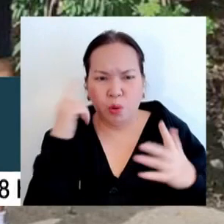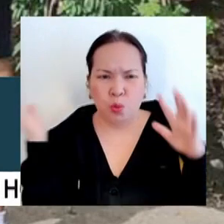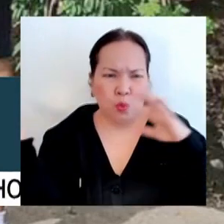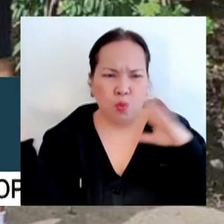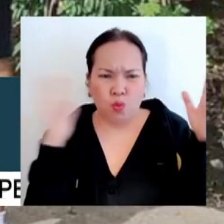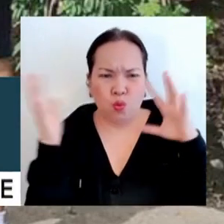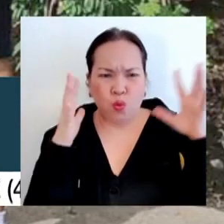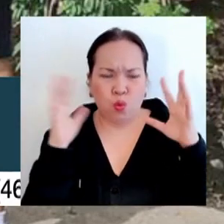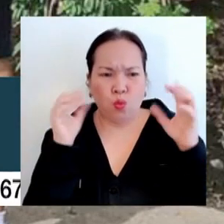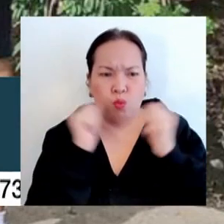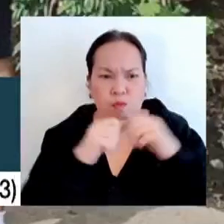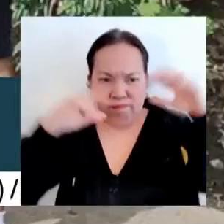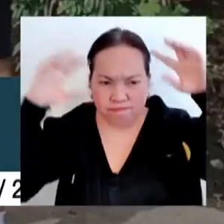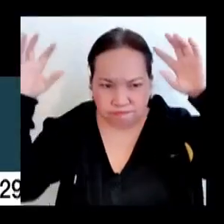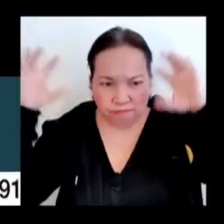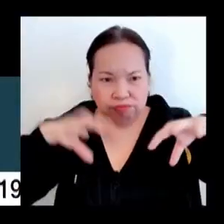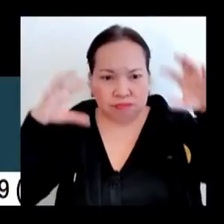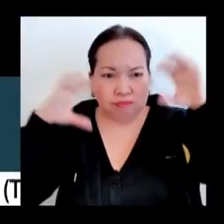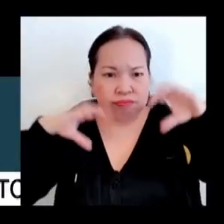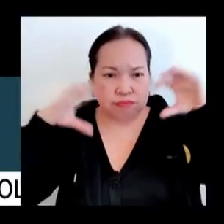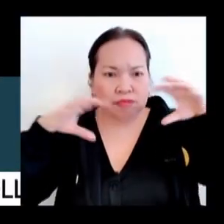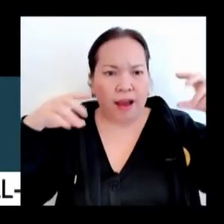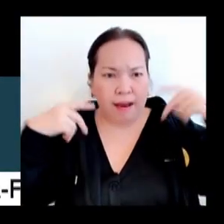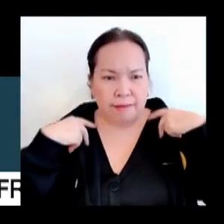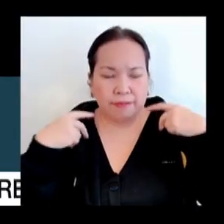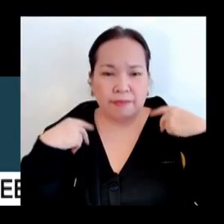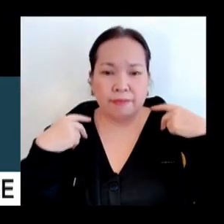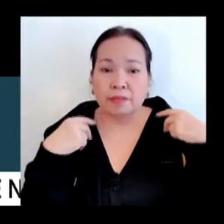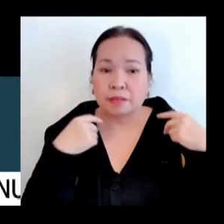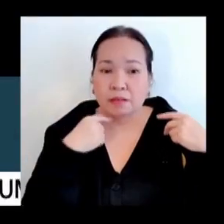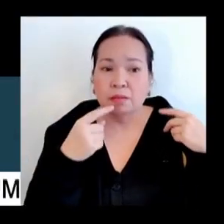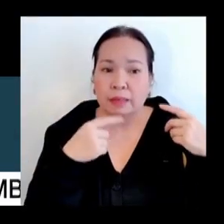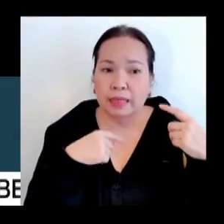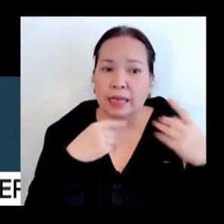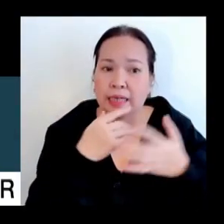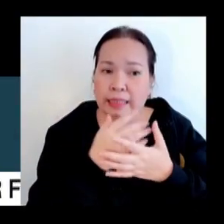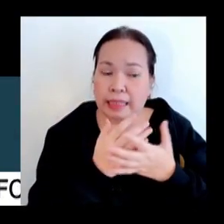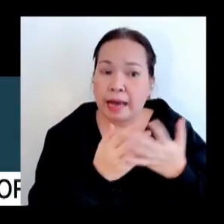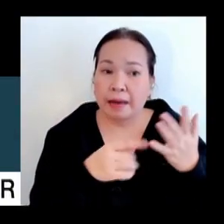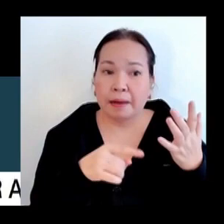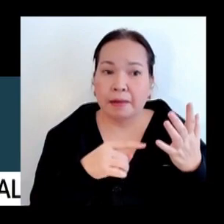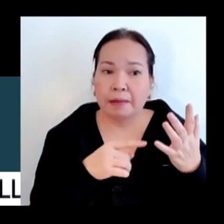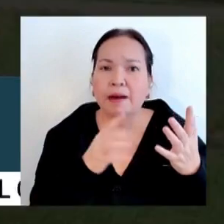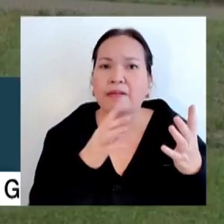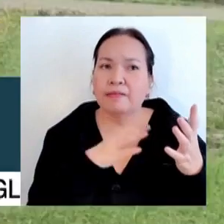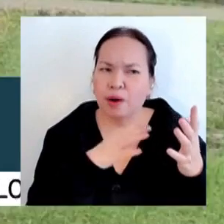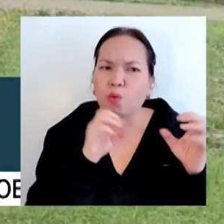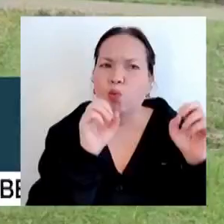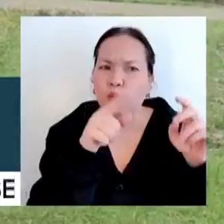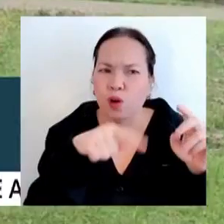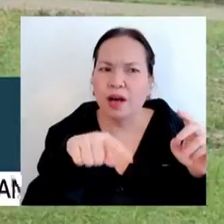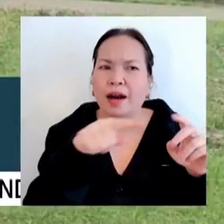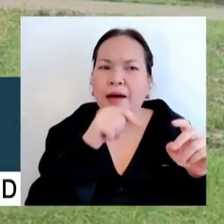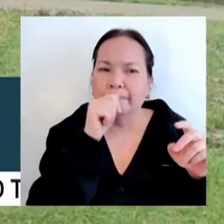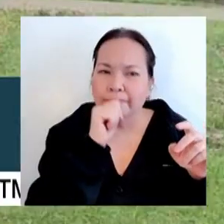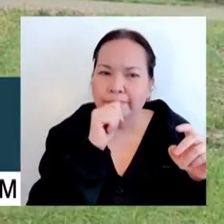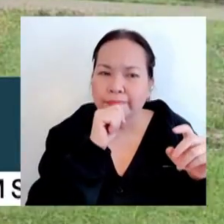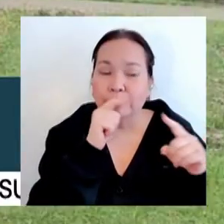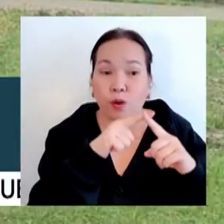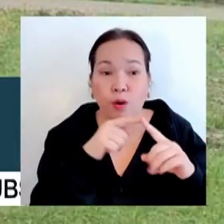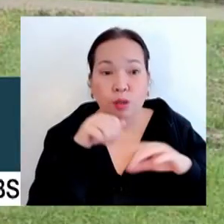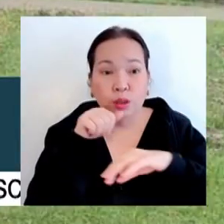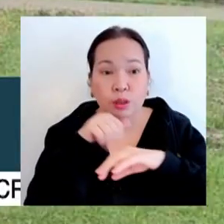heavy rain are prevailing. She mentioned that they are still in relatively good condition. In a video shared